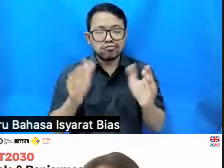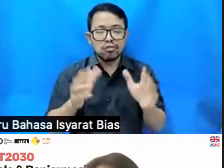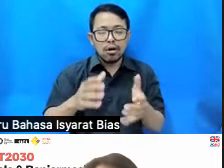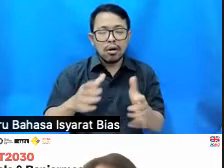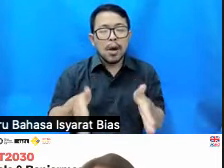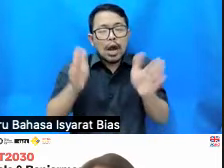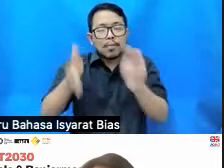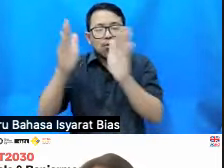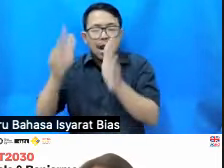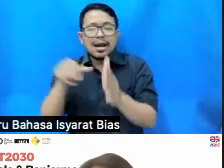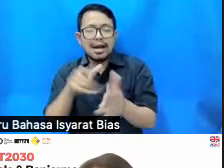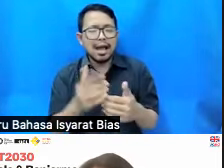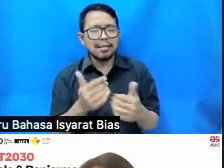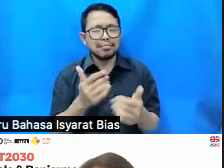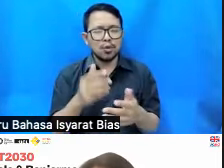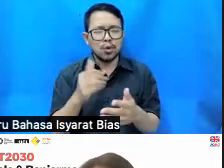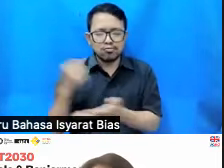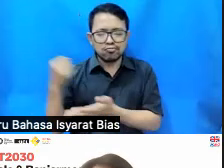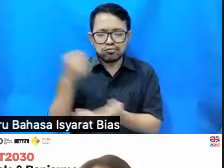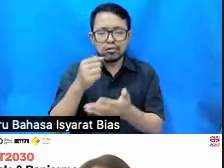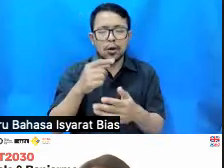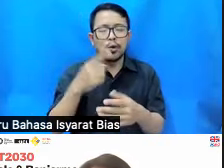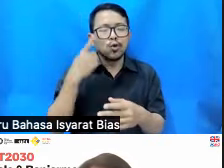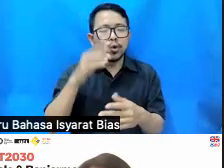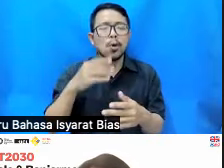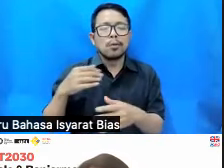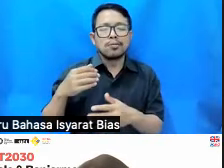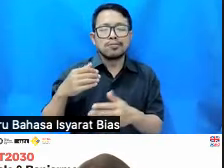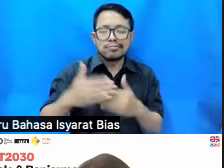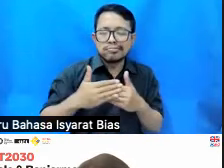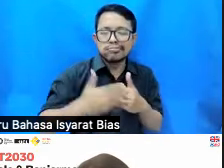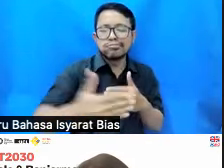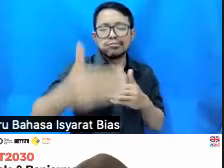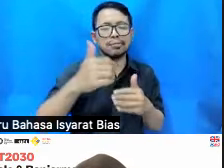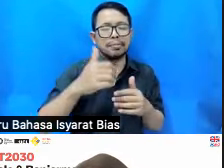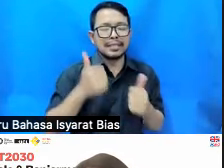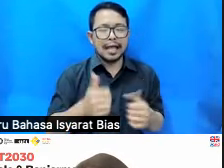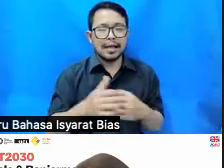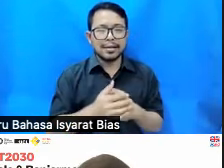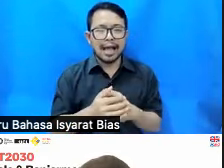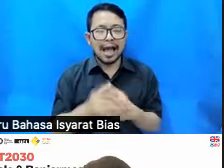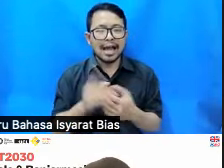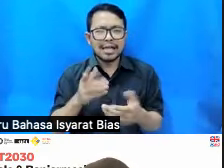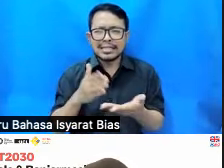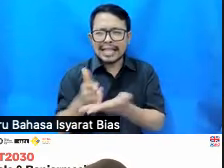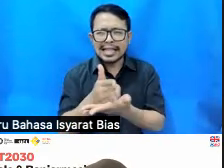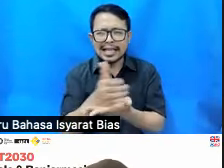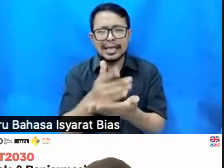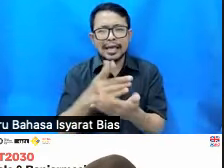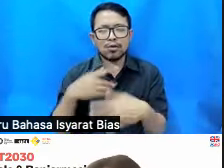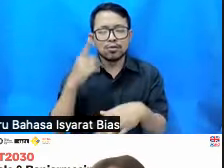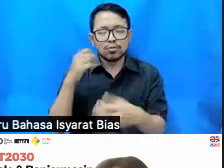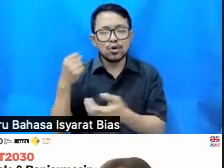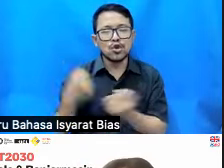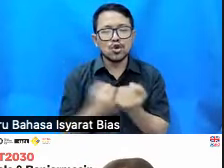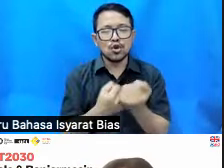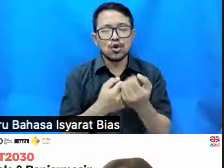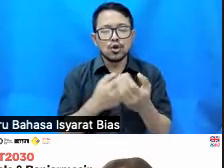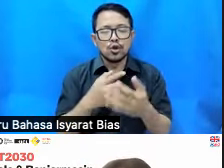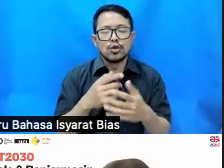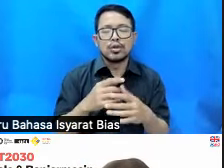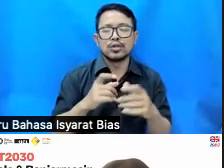term, or have a strategy that supports a long-term resources for an inclusive city. Lastly,